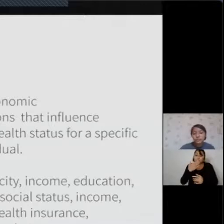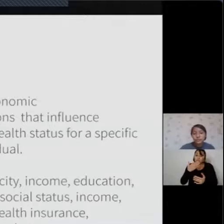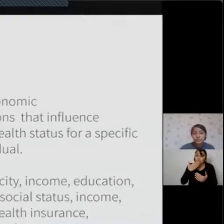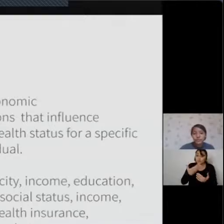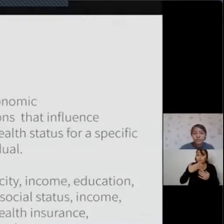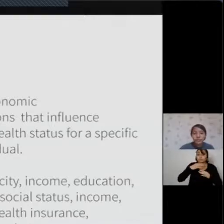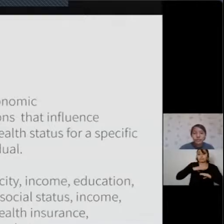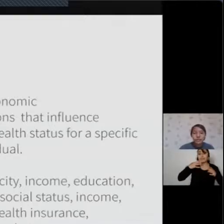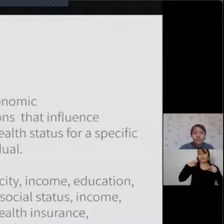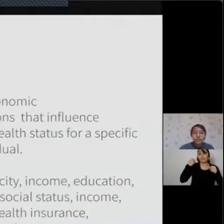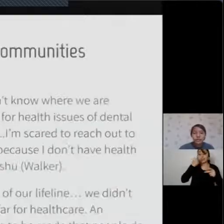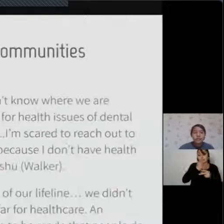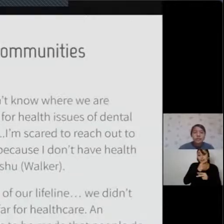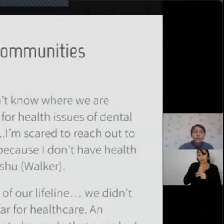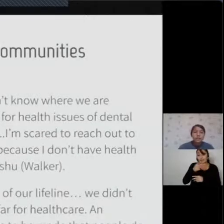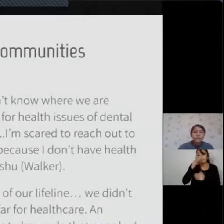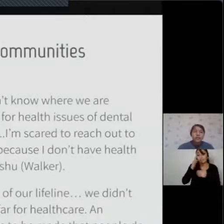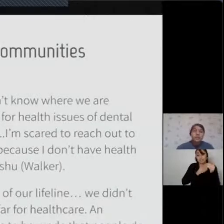facilities.